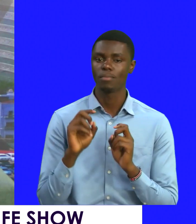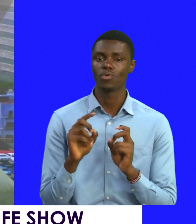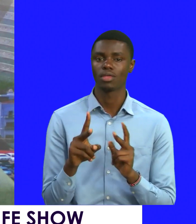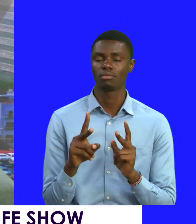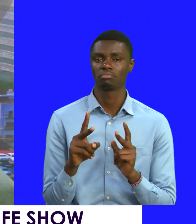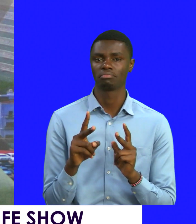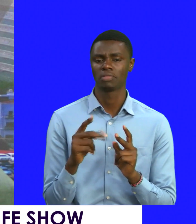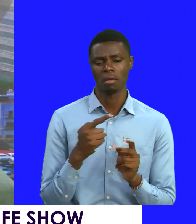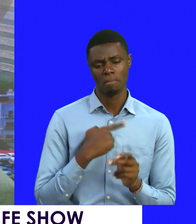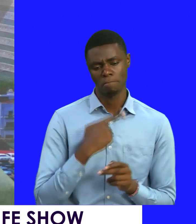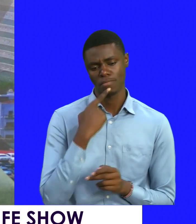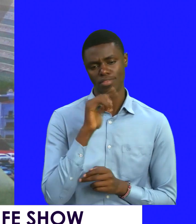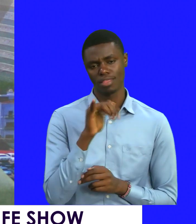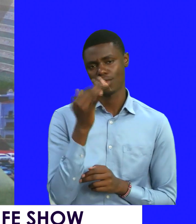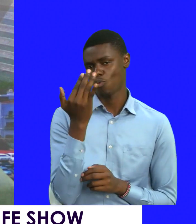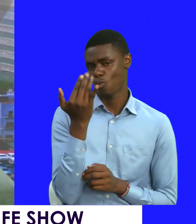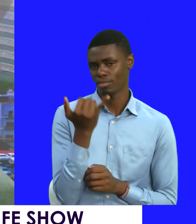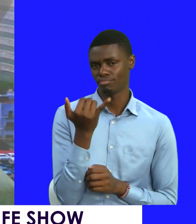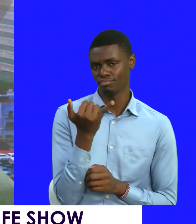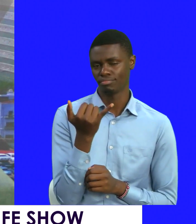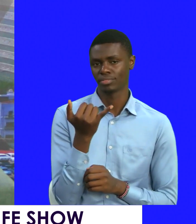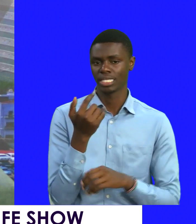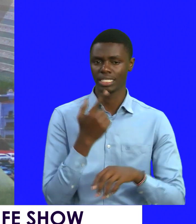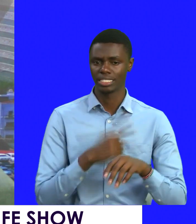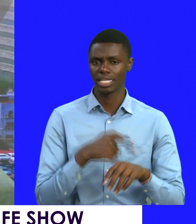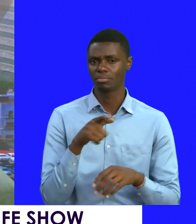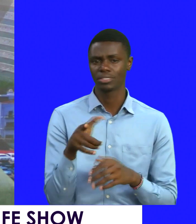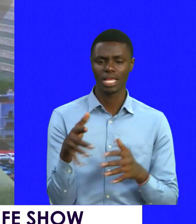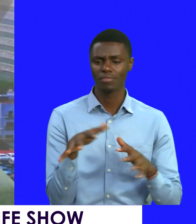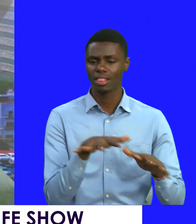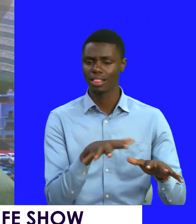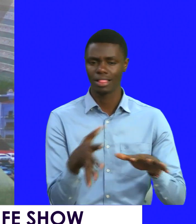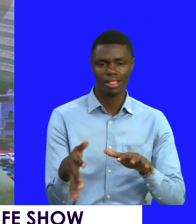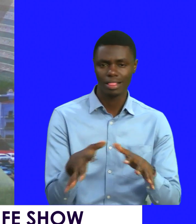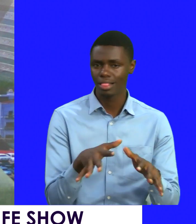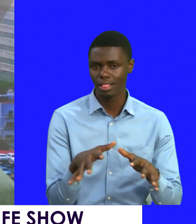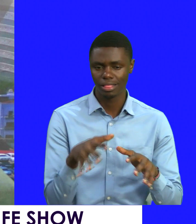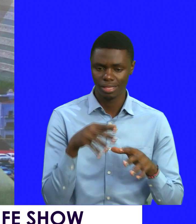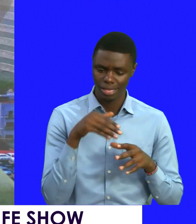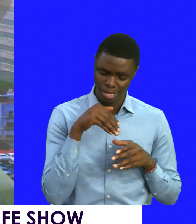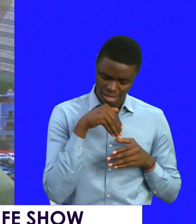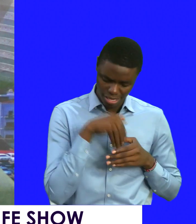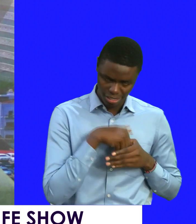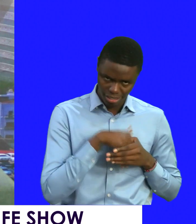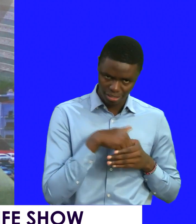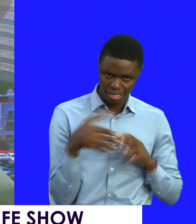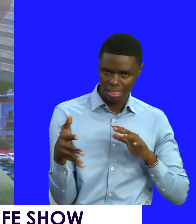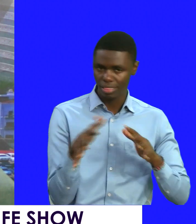Why am I saying this? It is because when you are unstable on the inside,